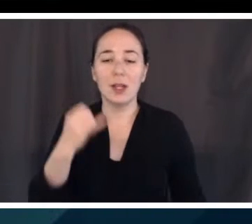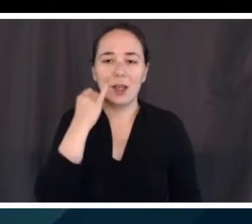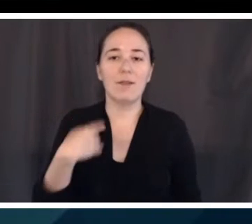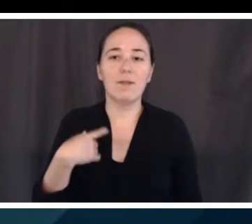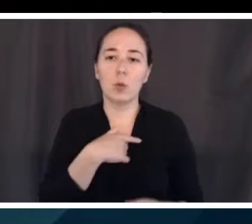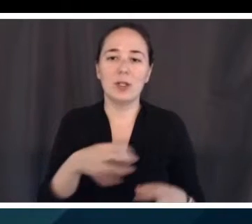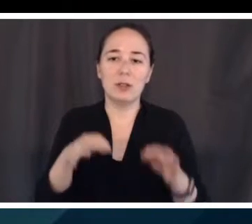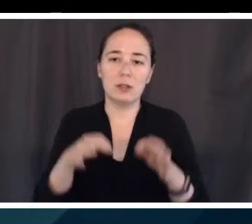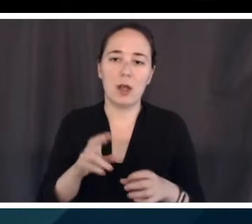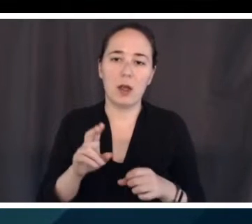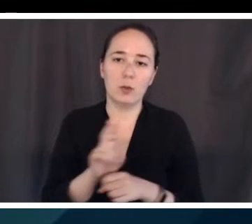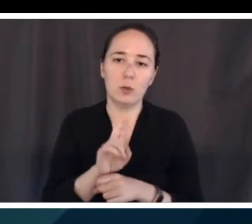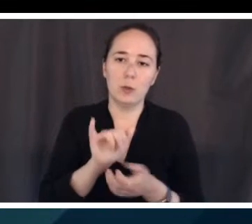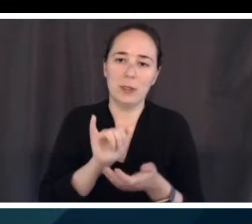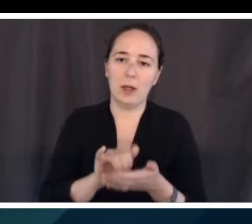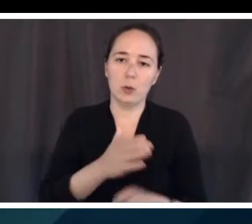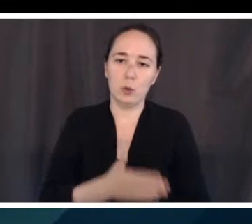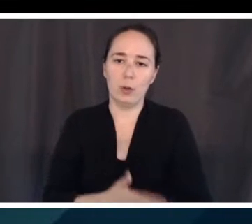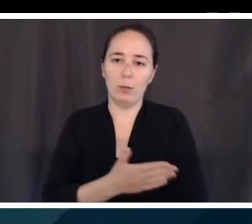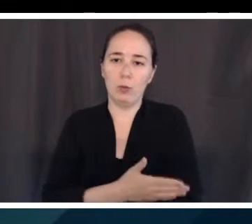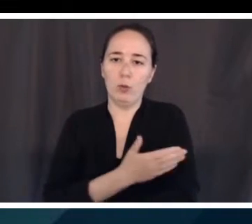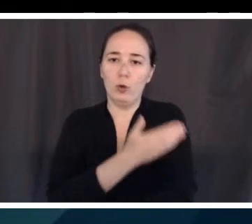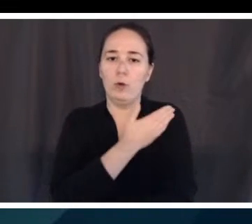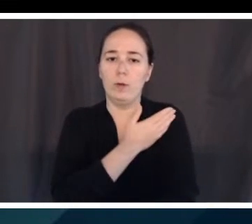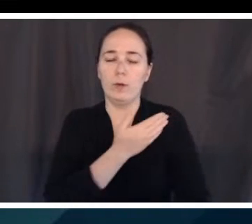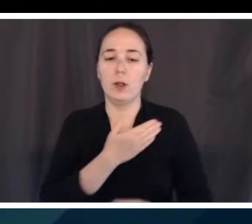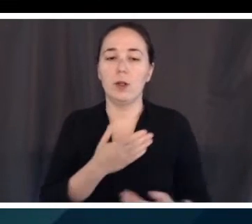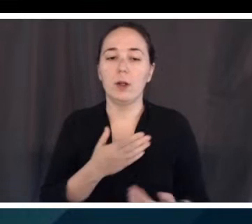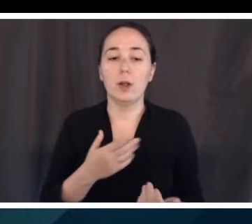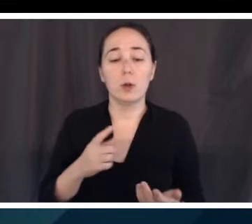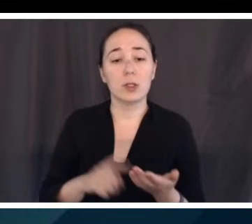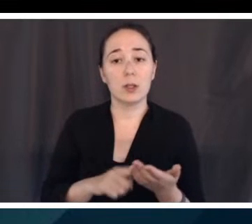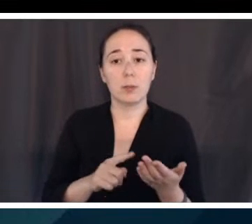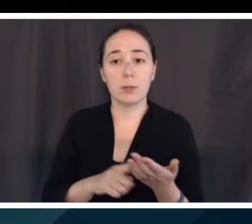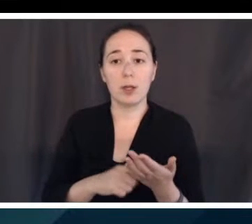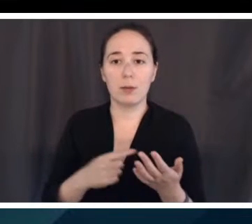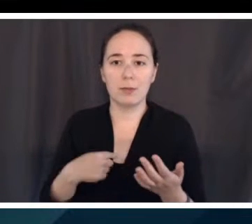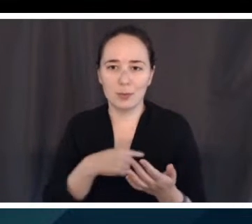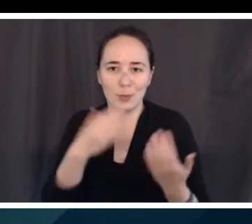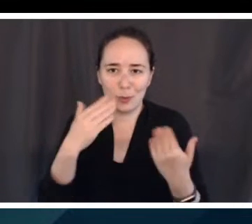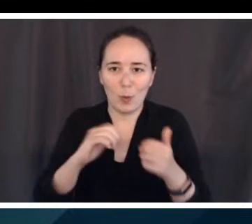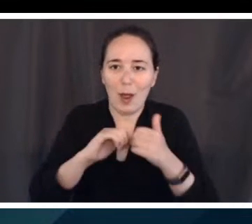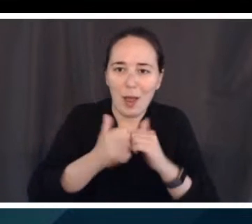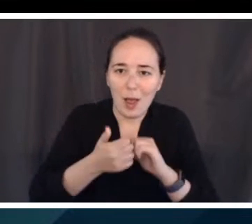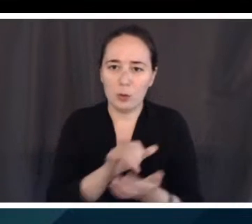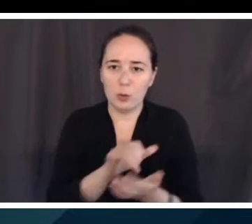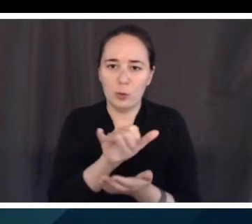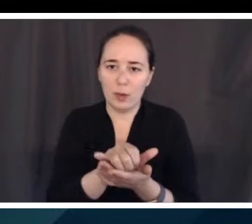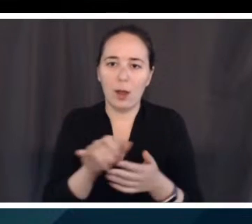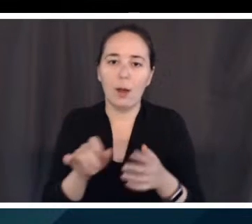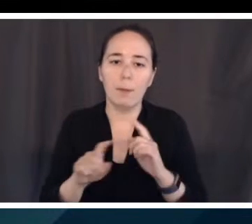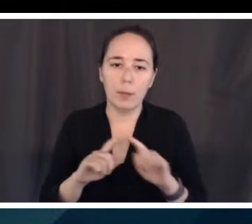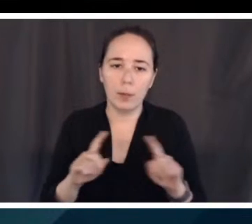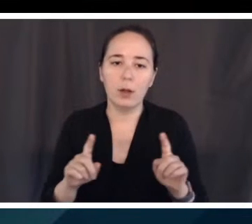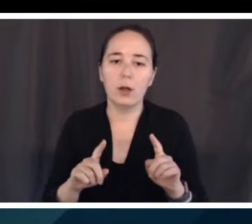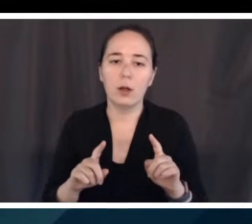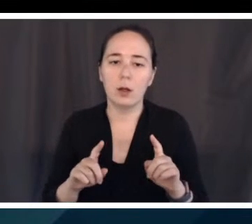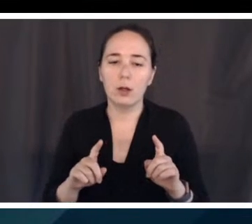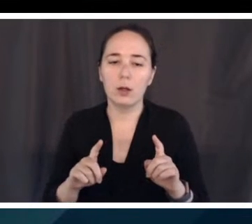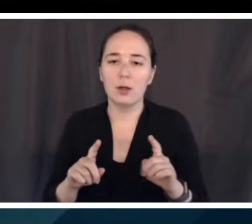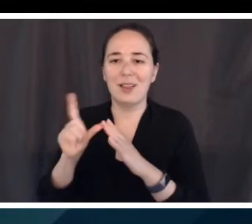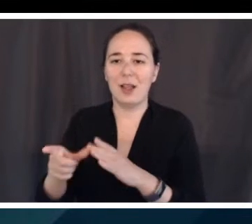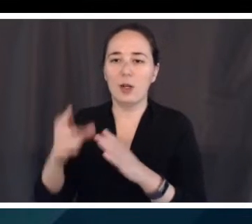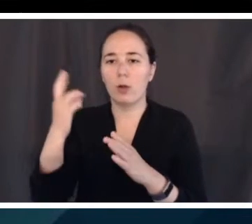for our betterment, we can learn something that we don't always know how, but it will come out later how it was